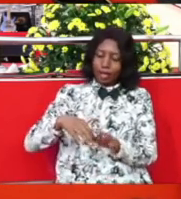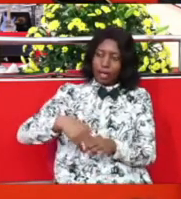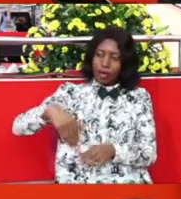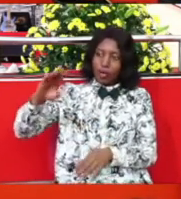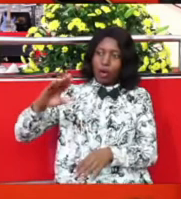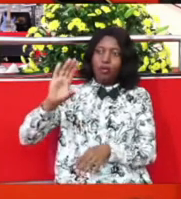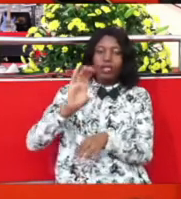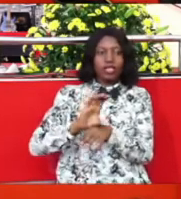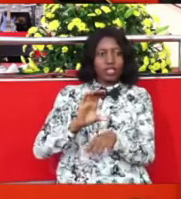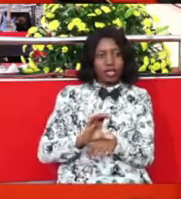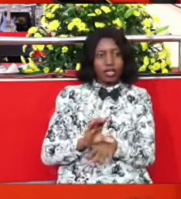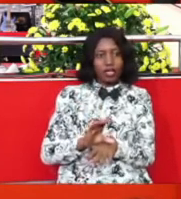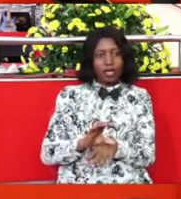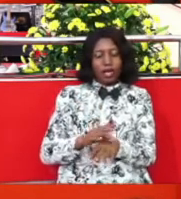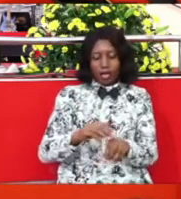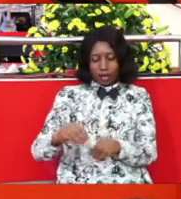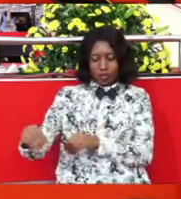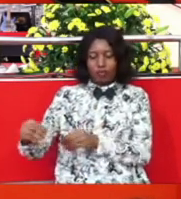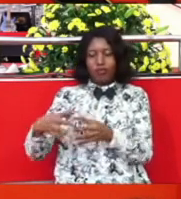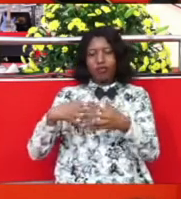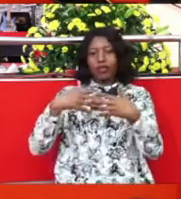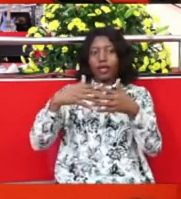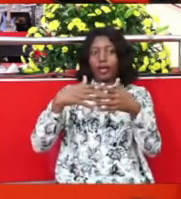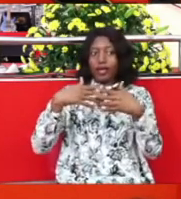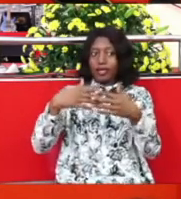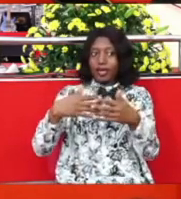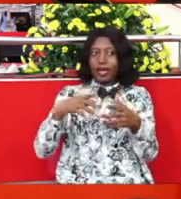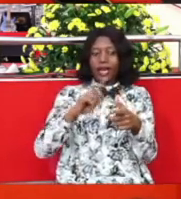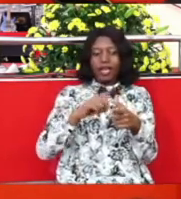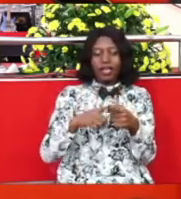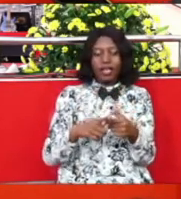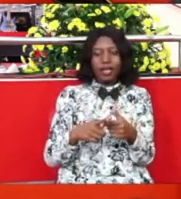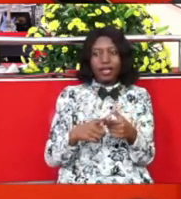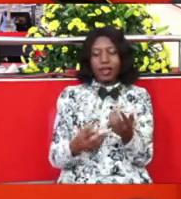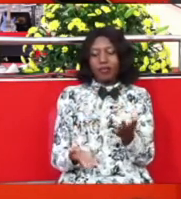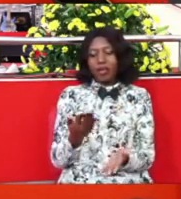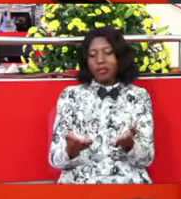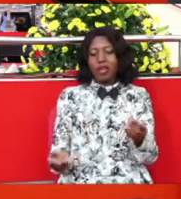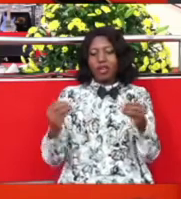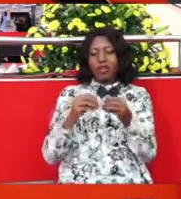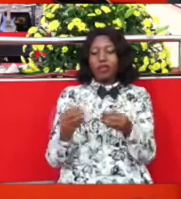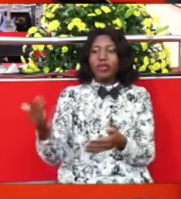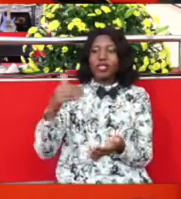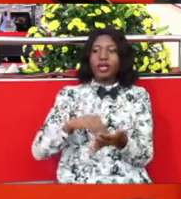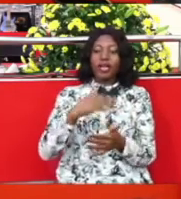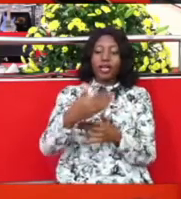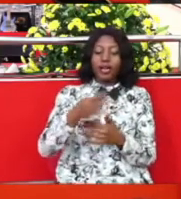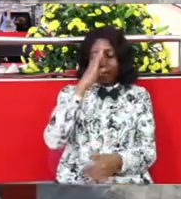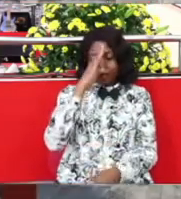they are outside the gate. Wametoka kwenye ile geti. You will see them again next Sunday. Jumapili ijayo ndio itakuwa basi